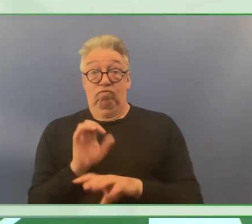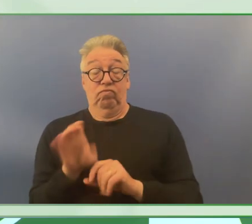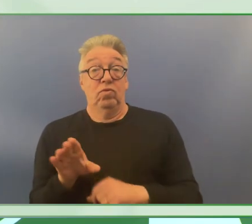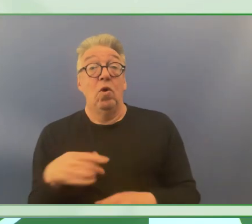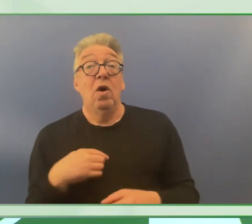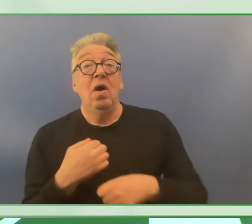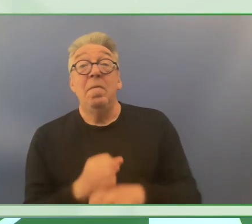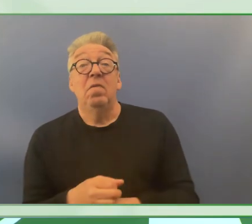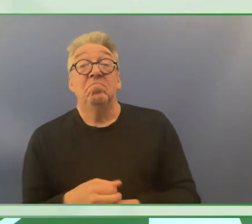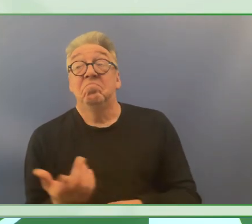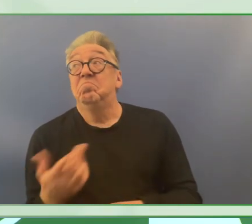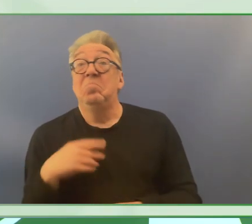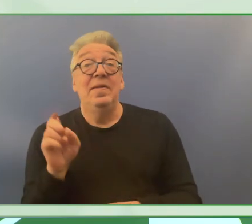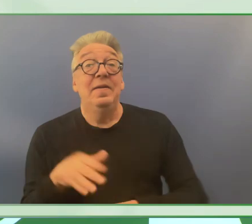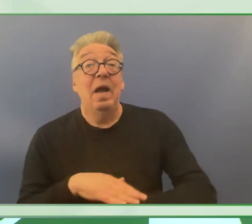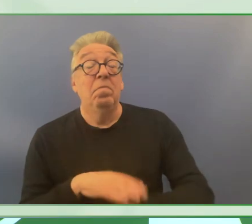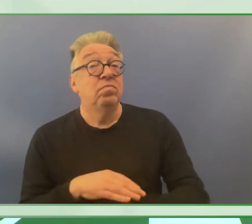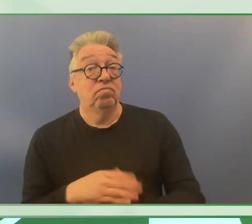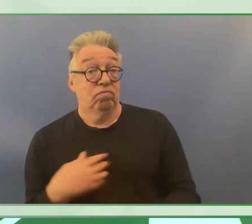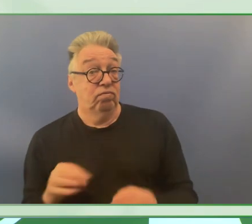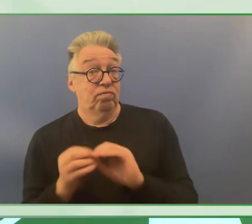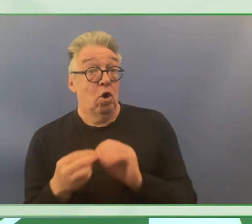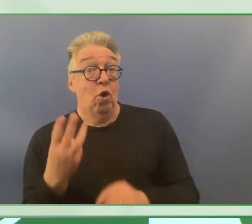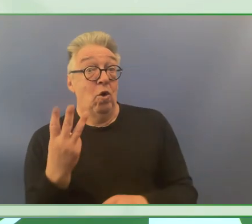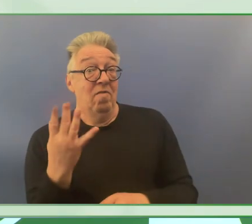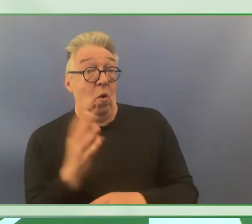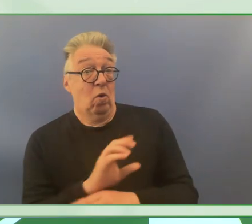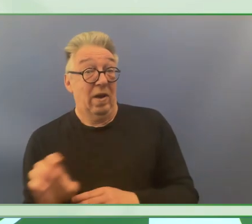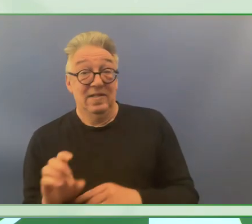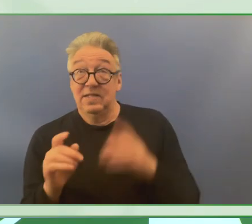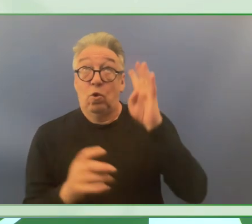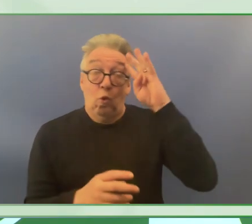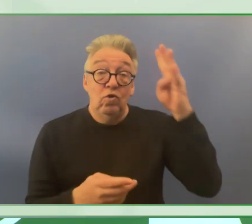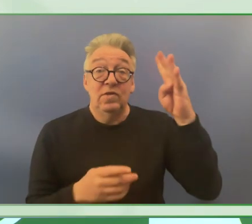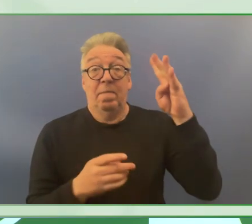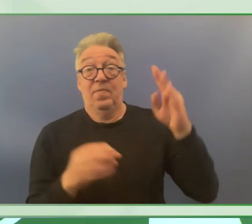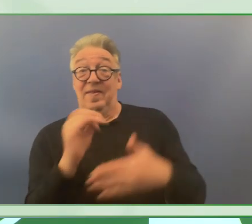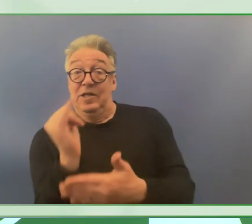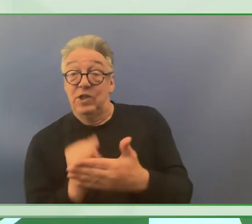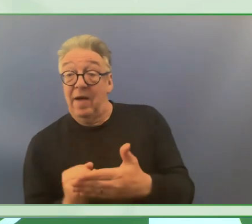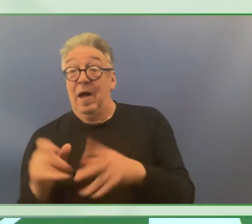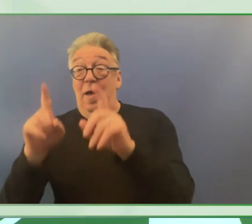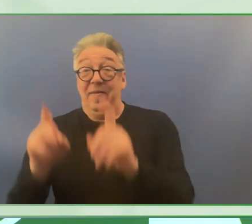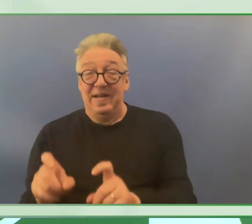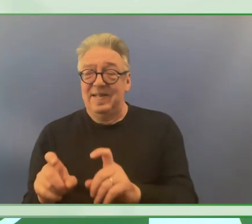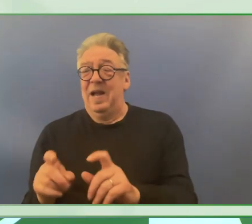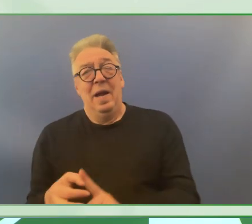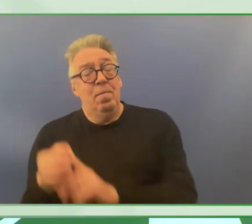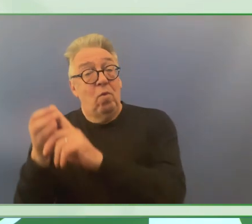weeks. And this included everything, the conception, designing, testing, optimization, all of this. And this was